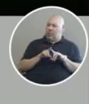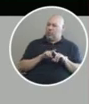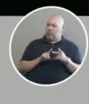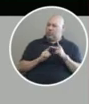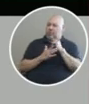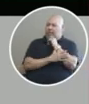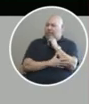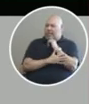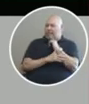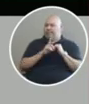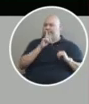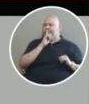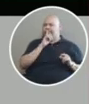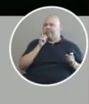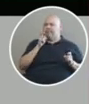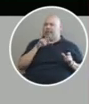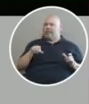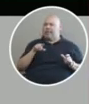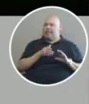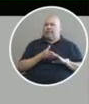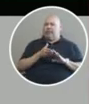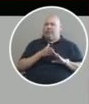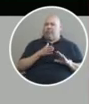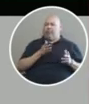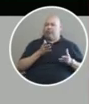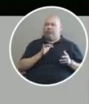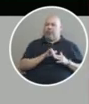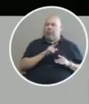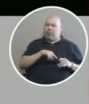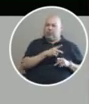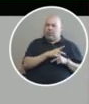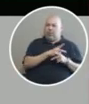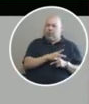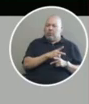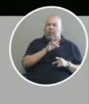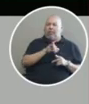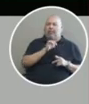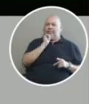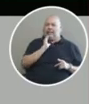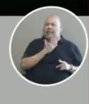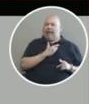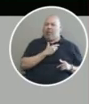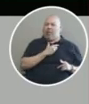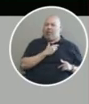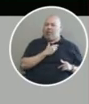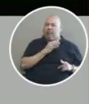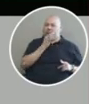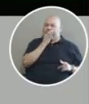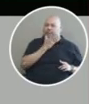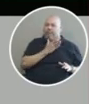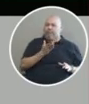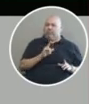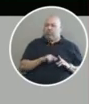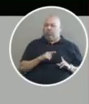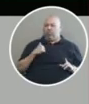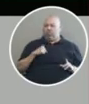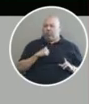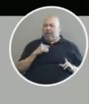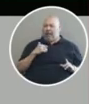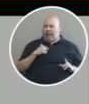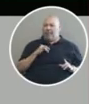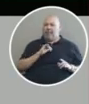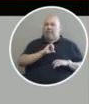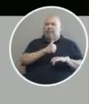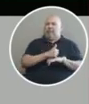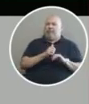at the county, we're not going to be managing and operating and servicing these loans. That's not our area of expertise. So we do have that